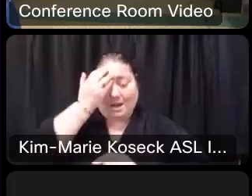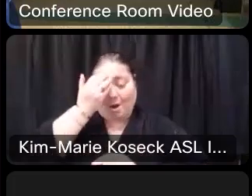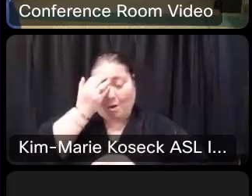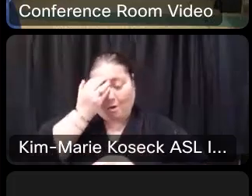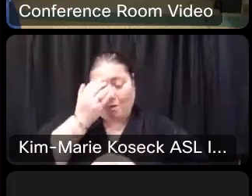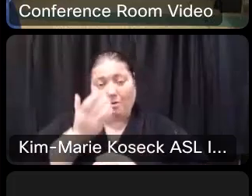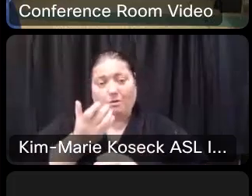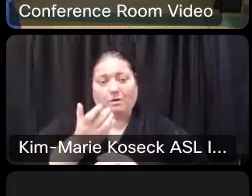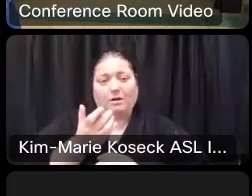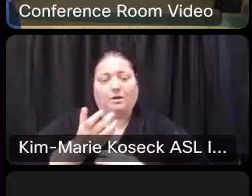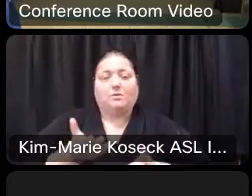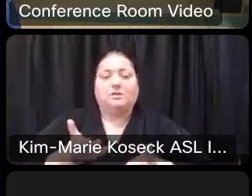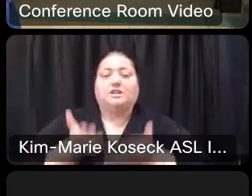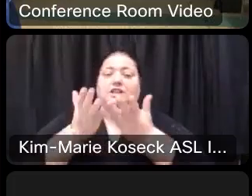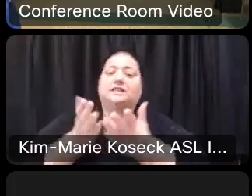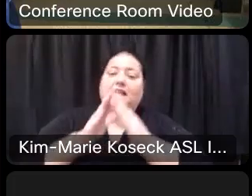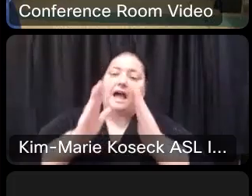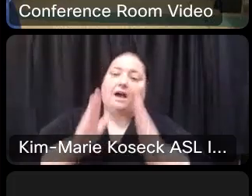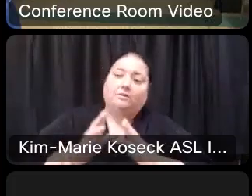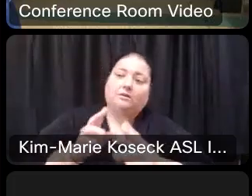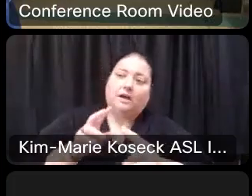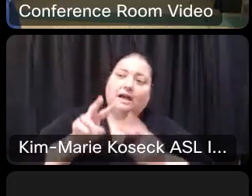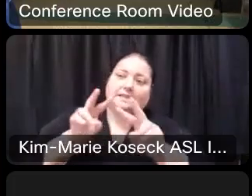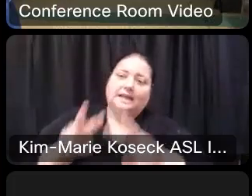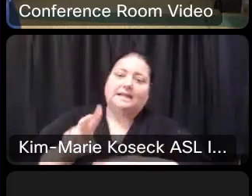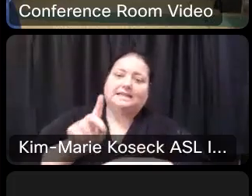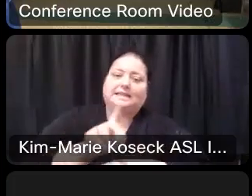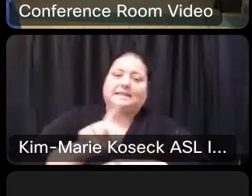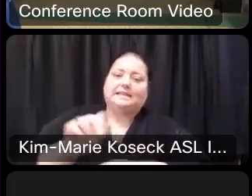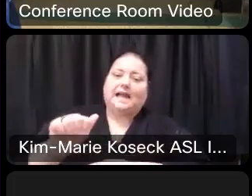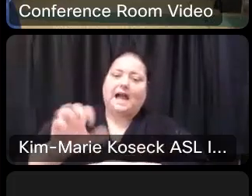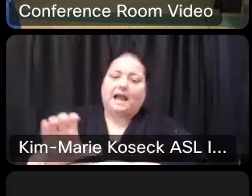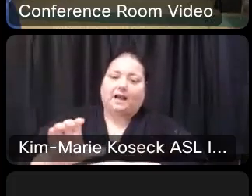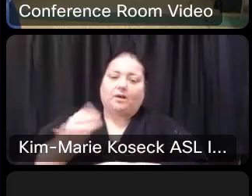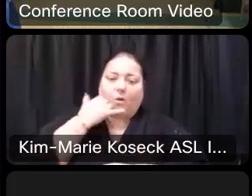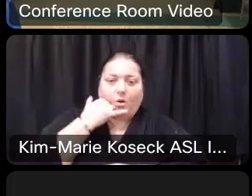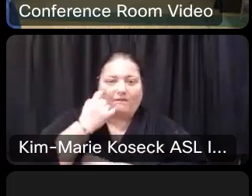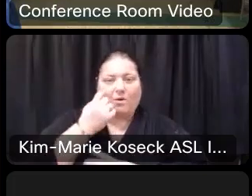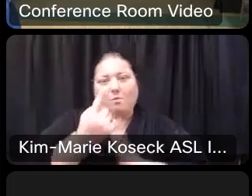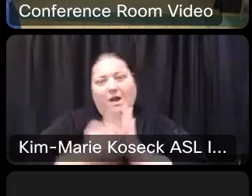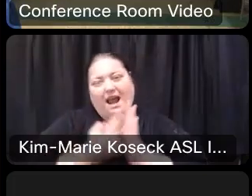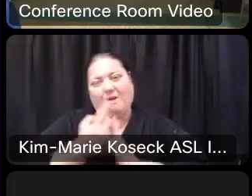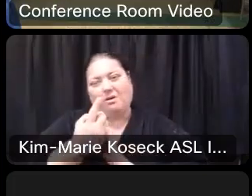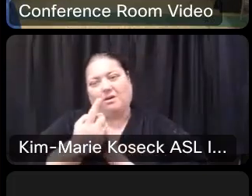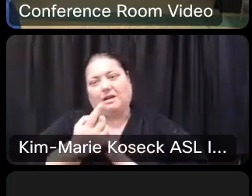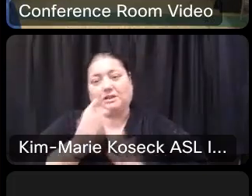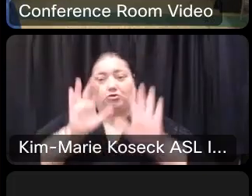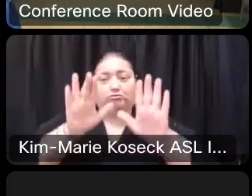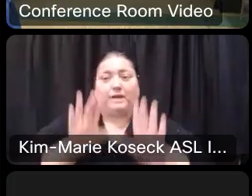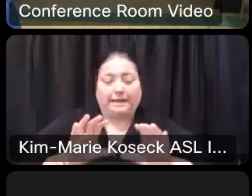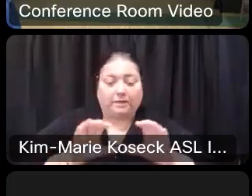last suggestion on housing. I sat in on the DDAC call yesterday for an hour or so. Great committee, and thank you for